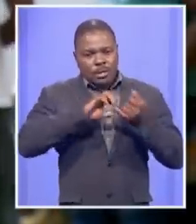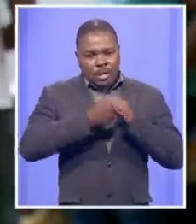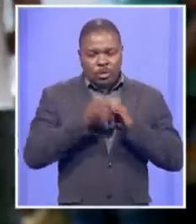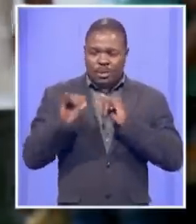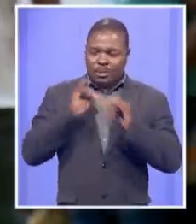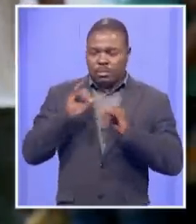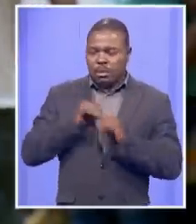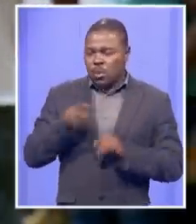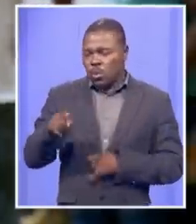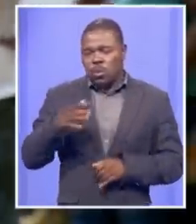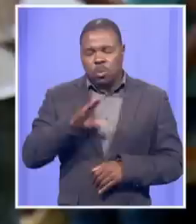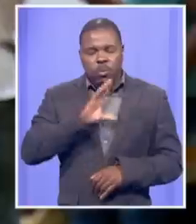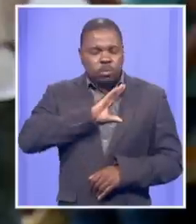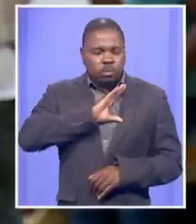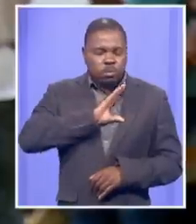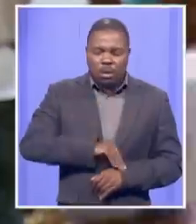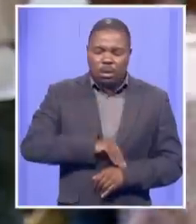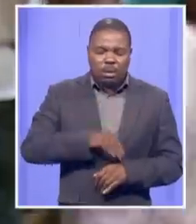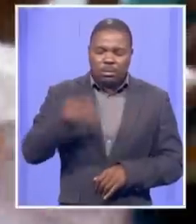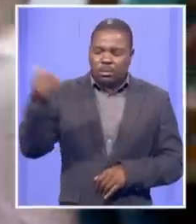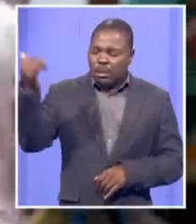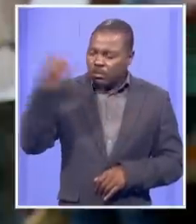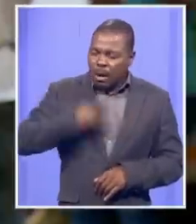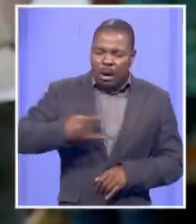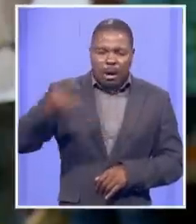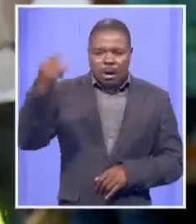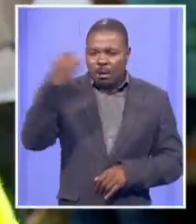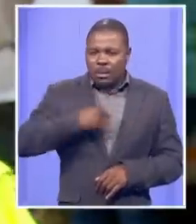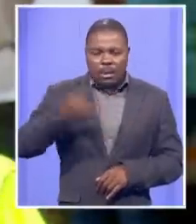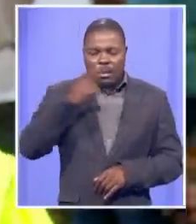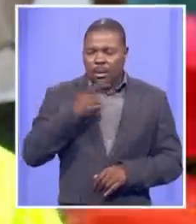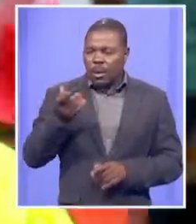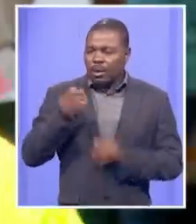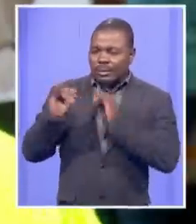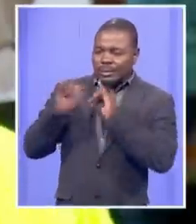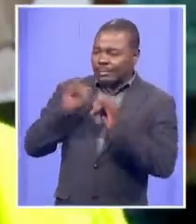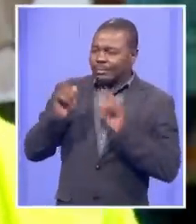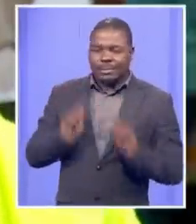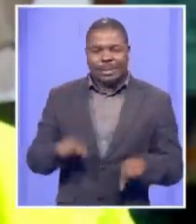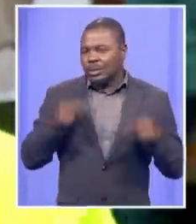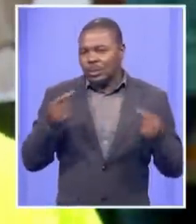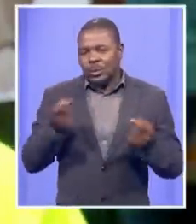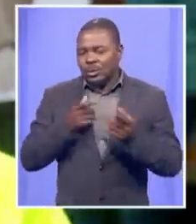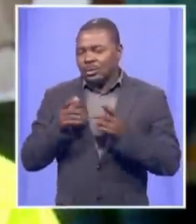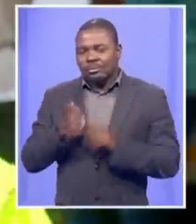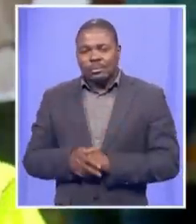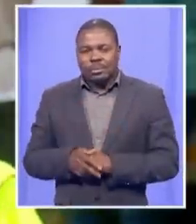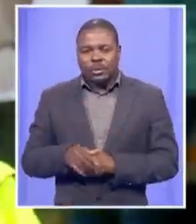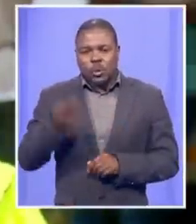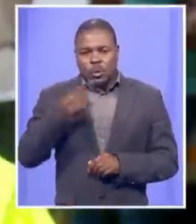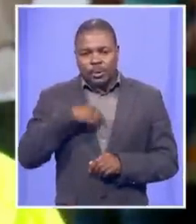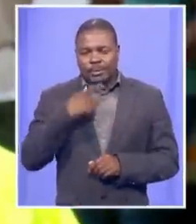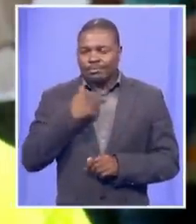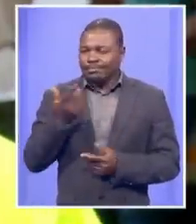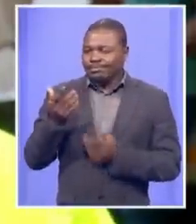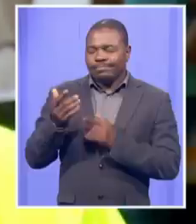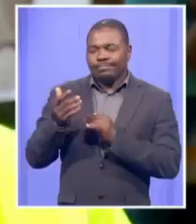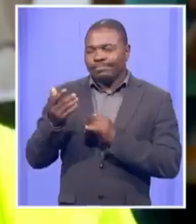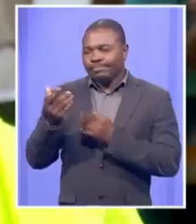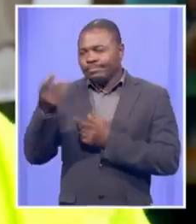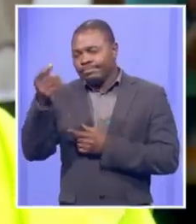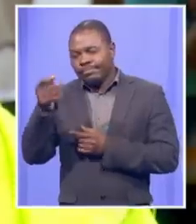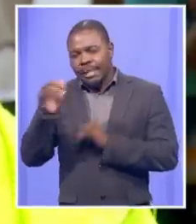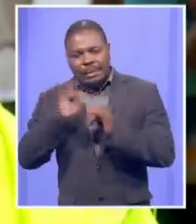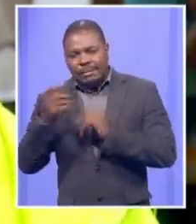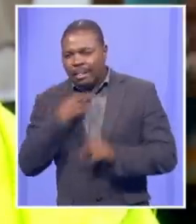she's distraught, she's crying, she's in no position, I suppose, to speak to anyone. So we were unable to get her to speak to us, but we